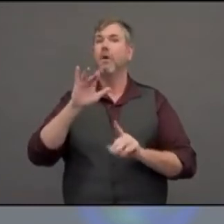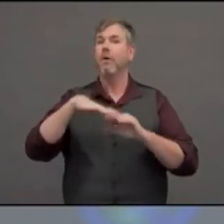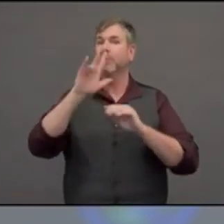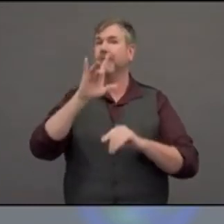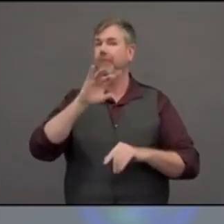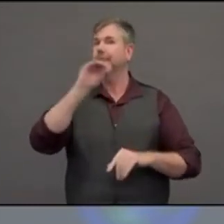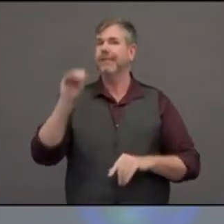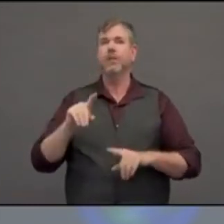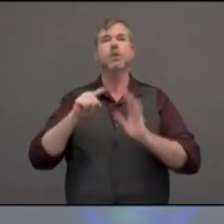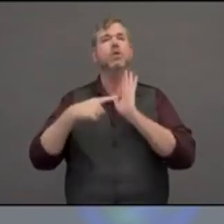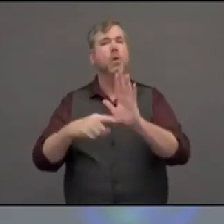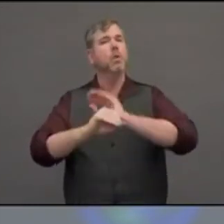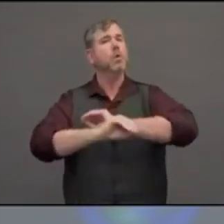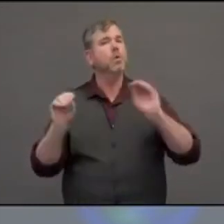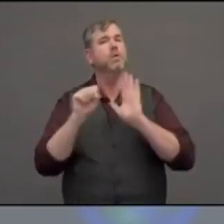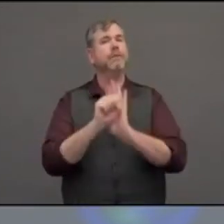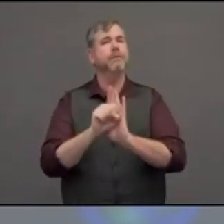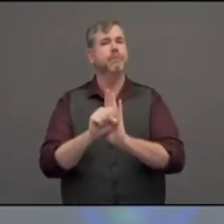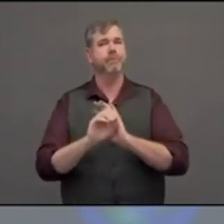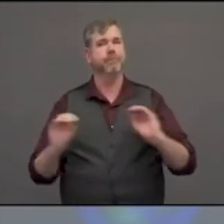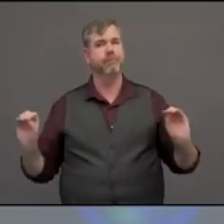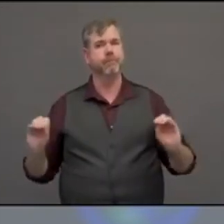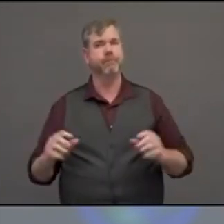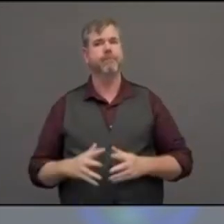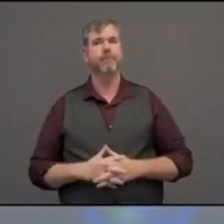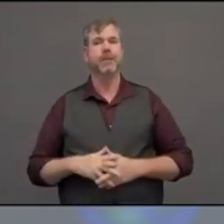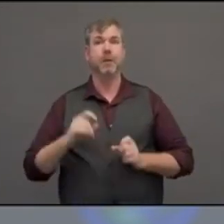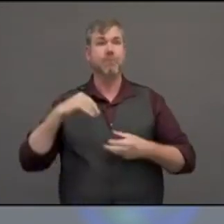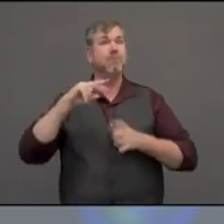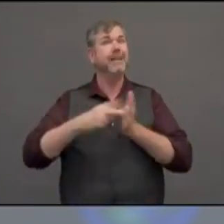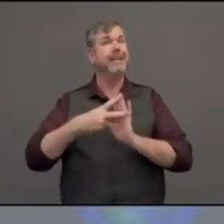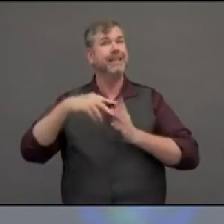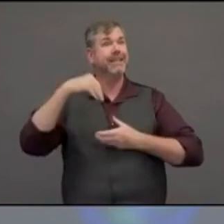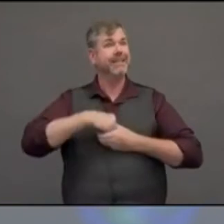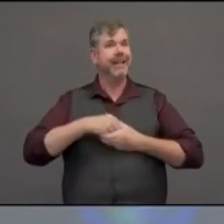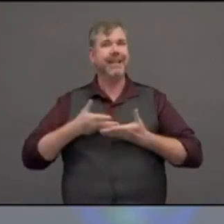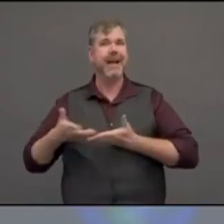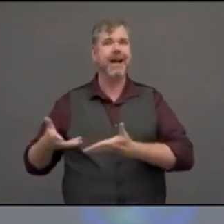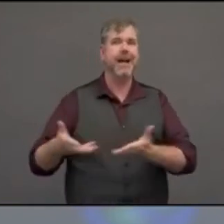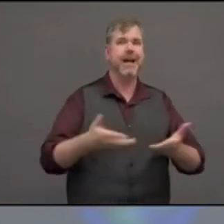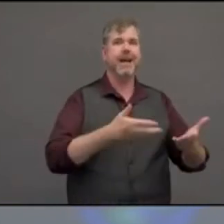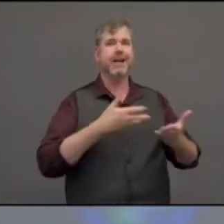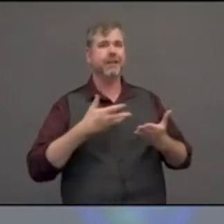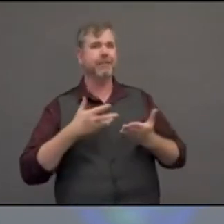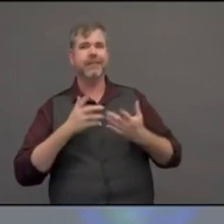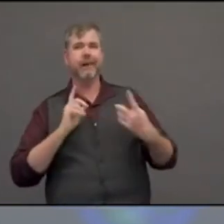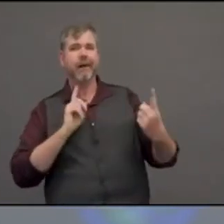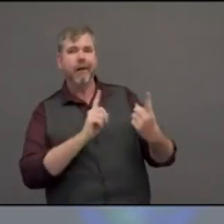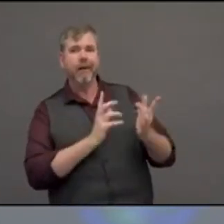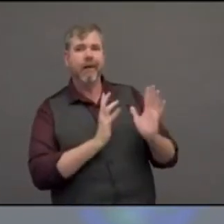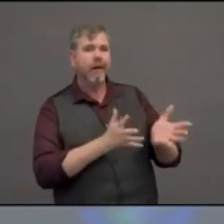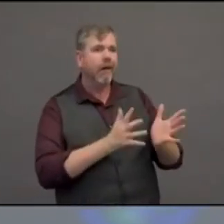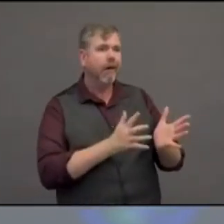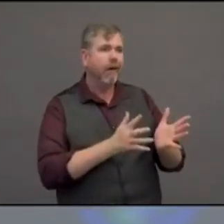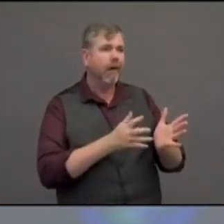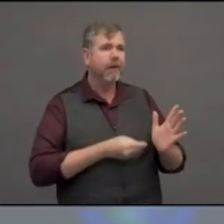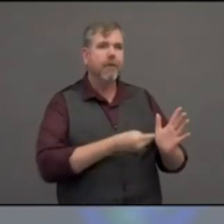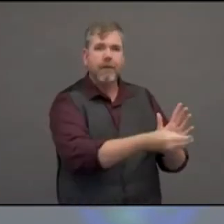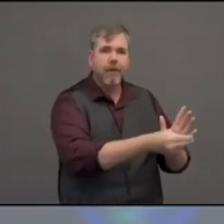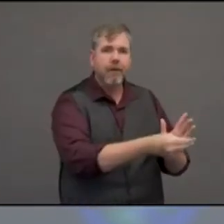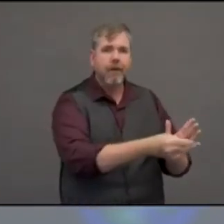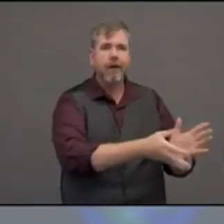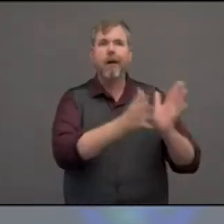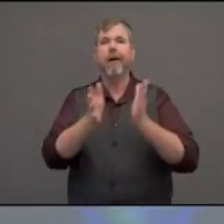infectious, which means you could be passing the virus on to anybody and not even know it. Mm-hmm. And